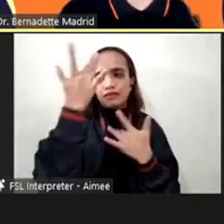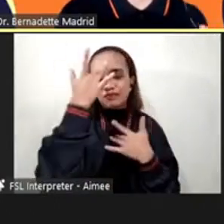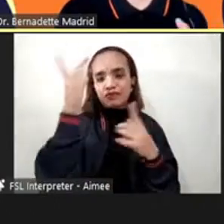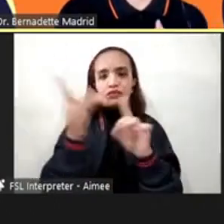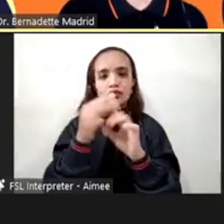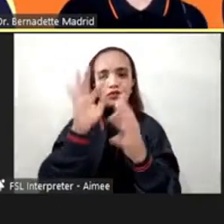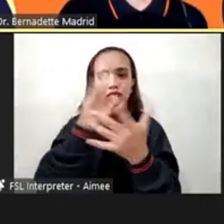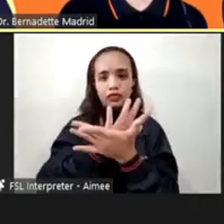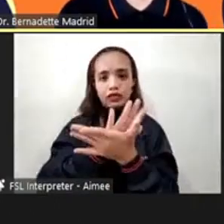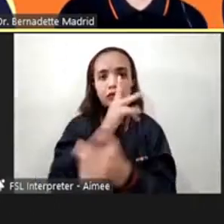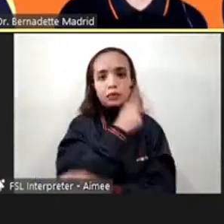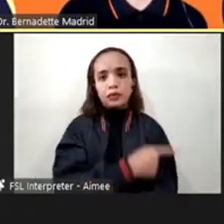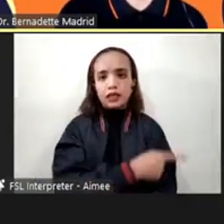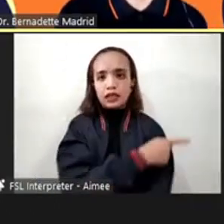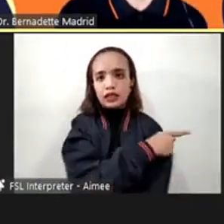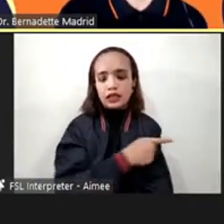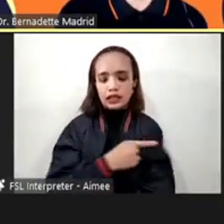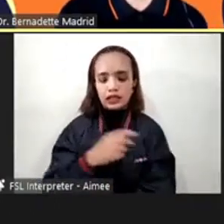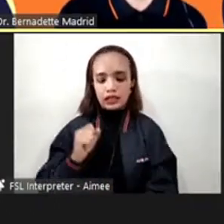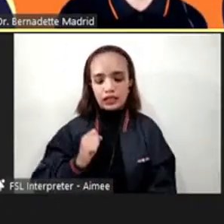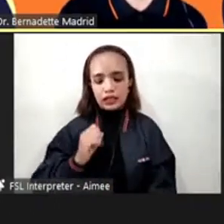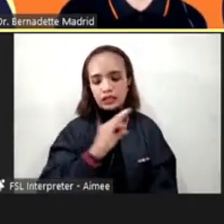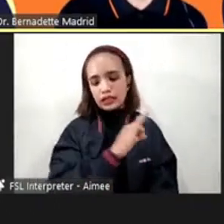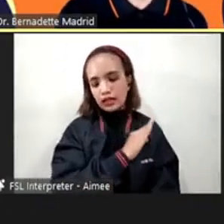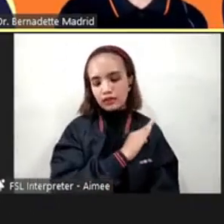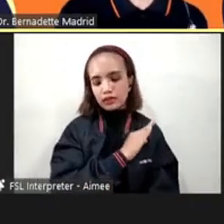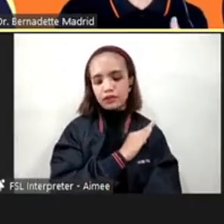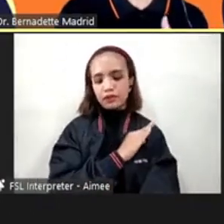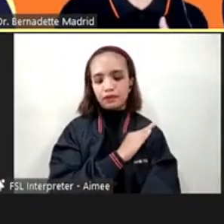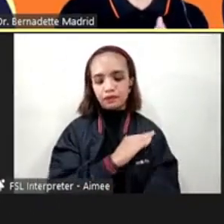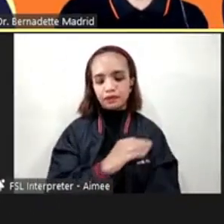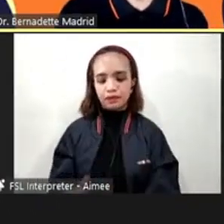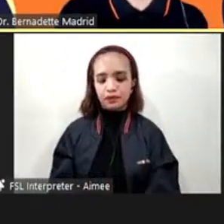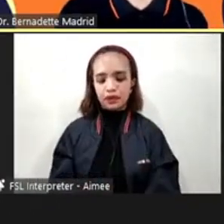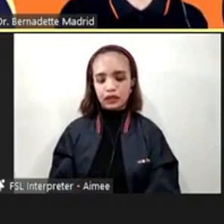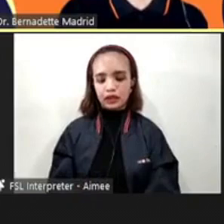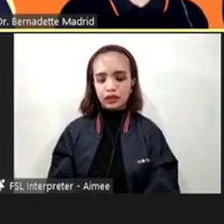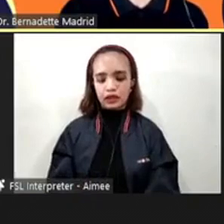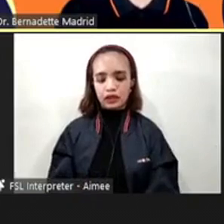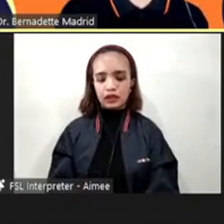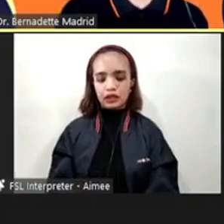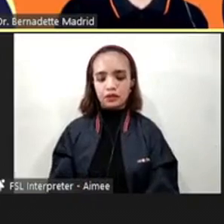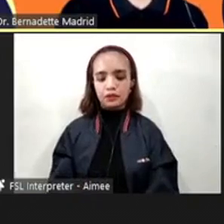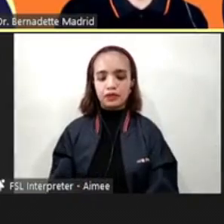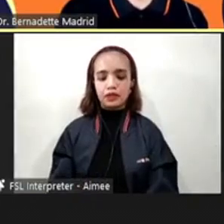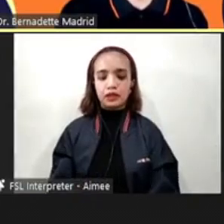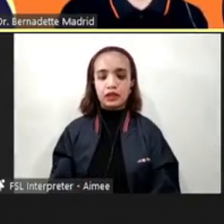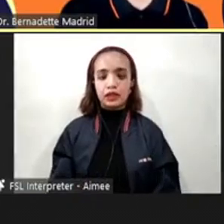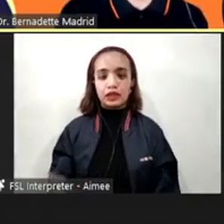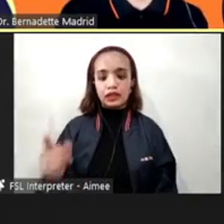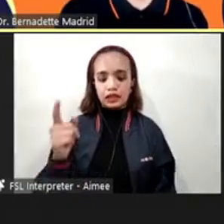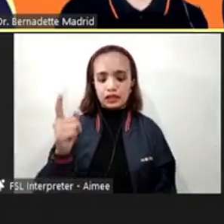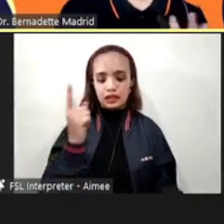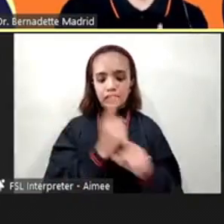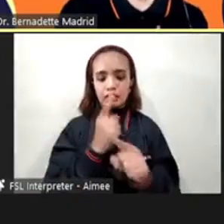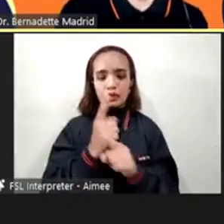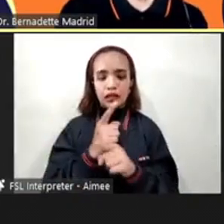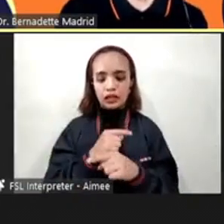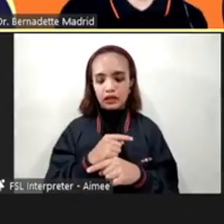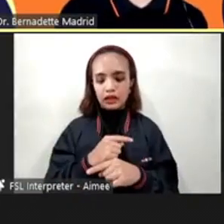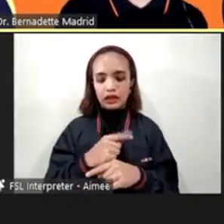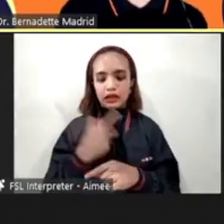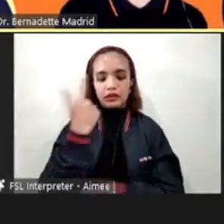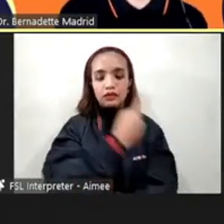patient and the staff who may have symptoms. And when the vaccines came, because in the beginning wala pang bakuna, buti na